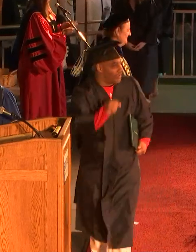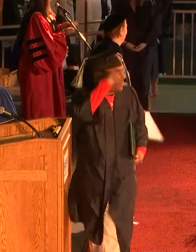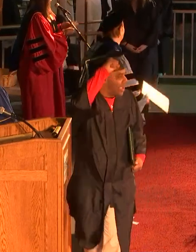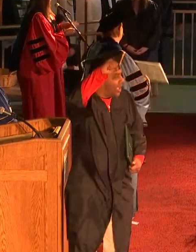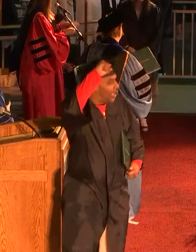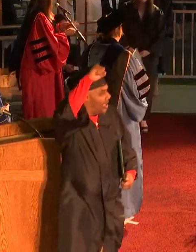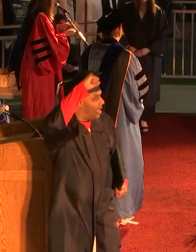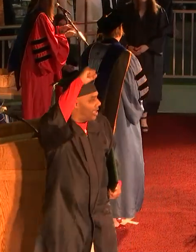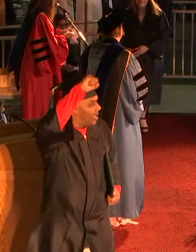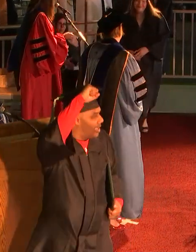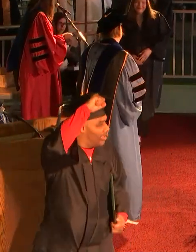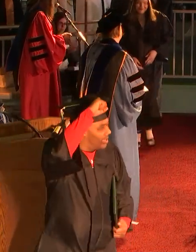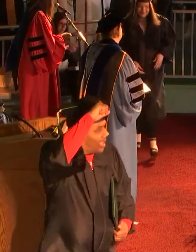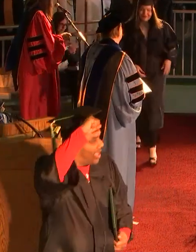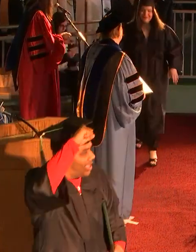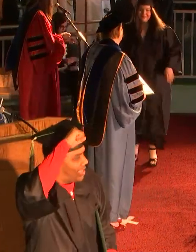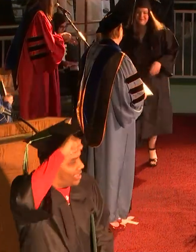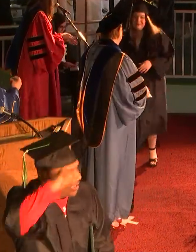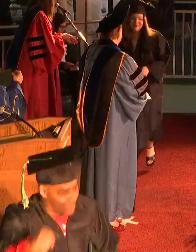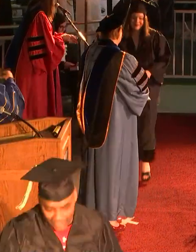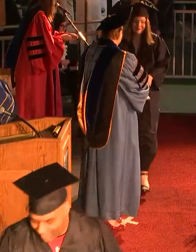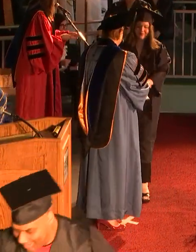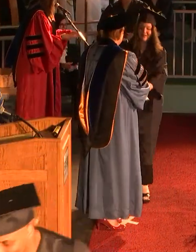Hannah N. Stoker.